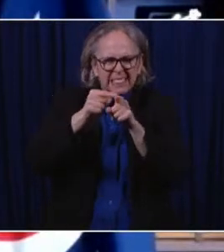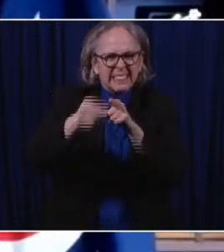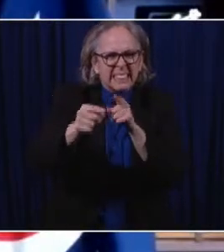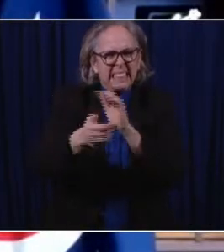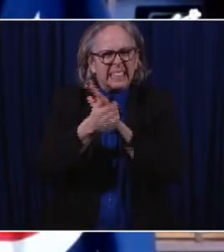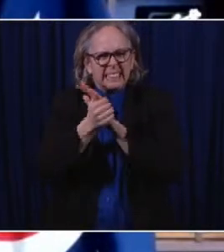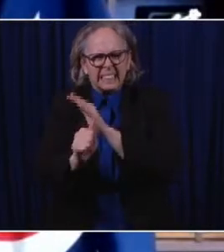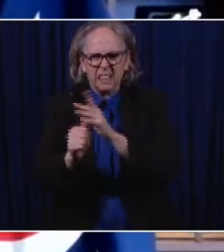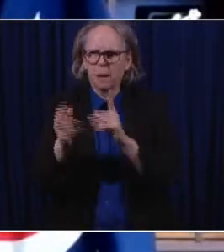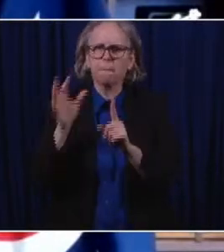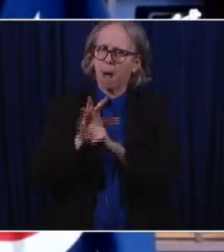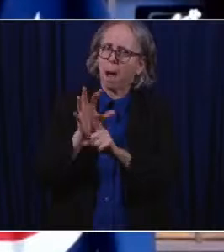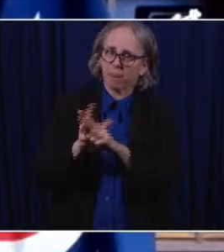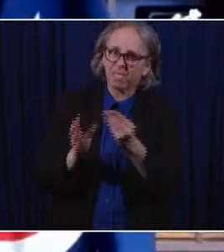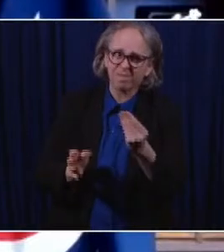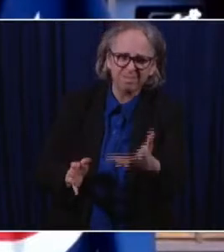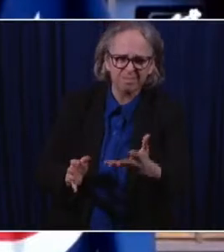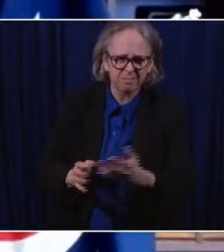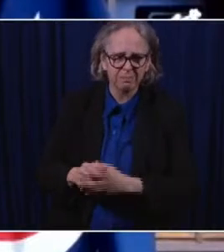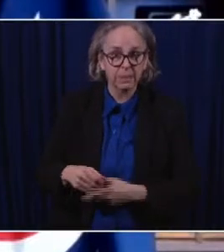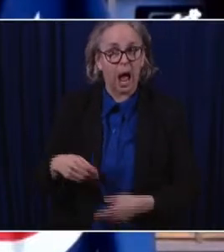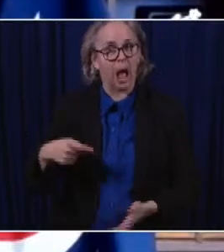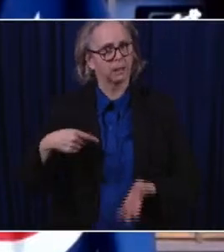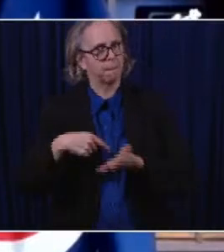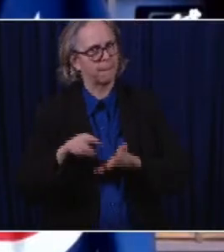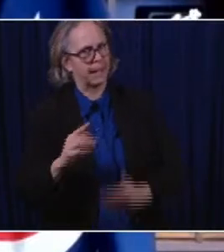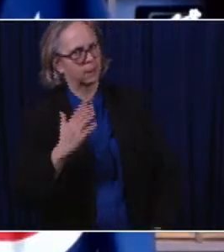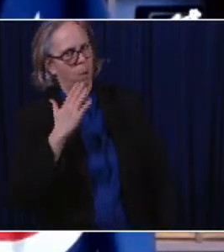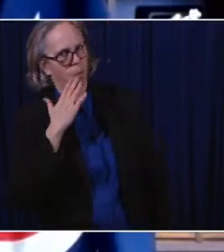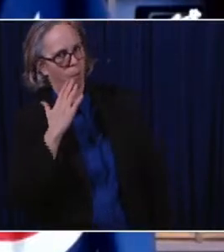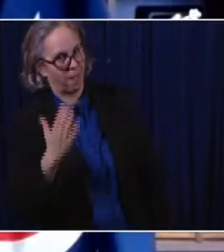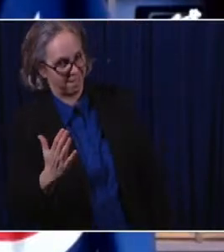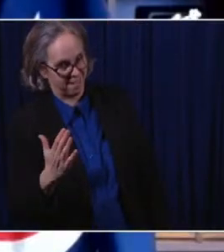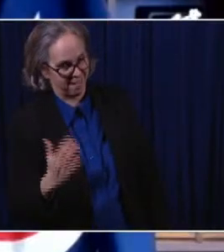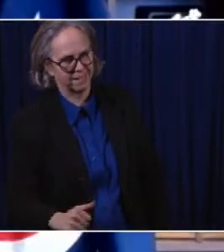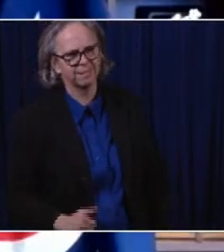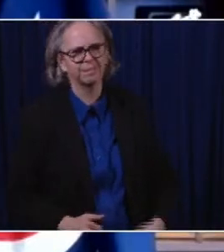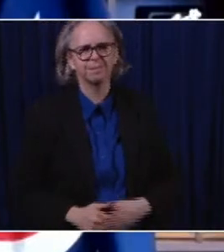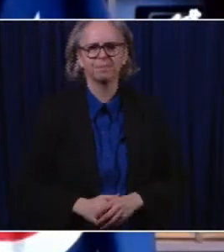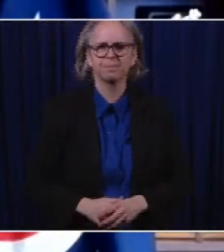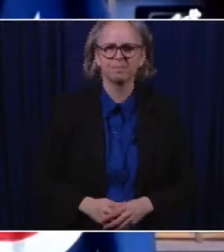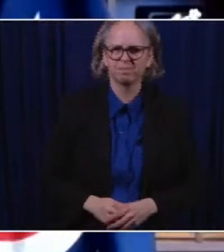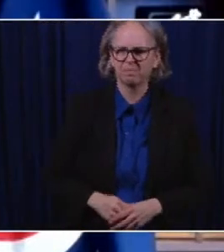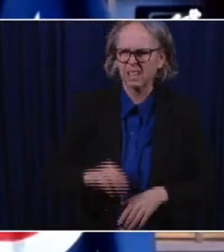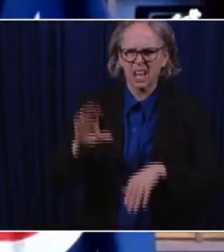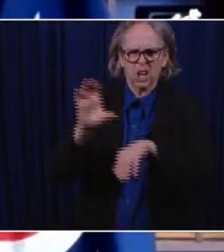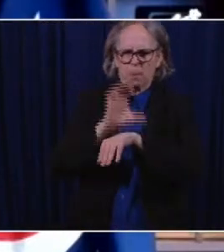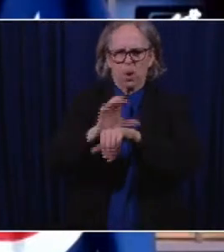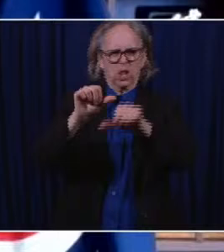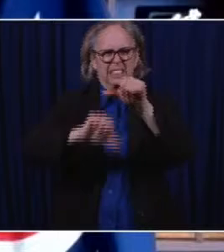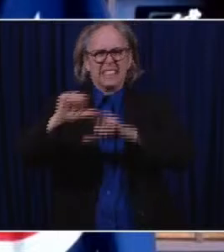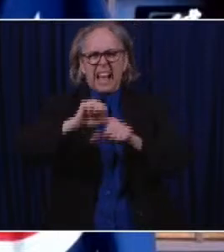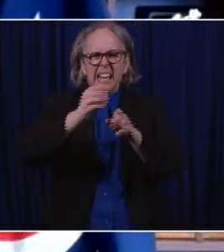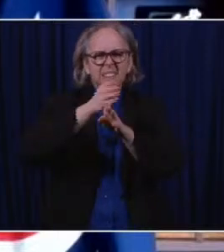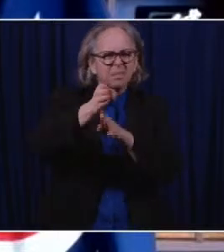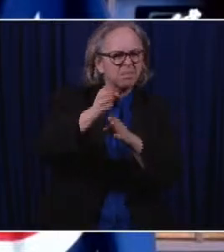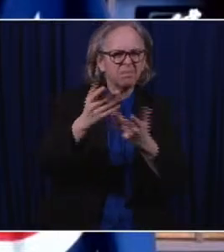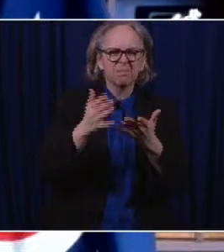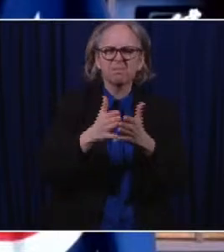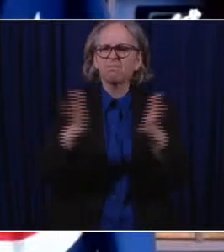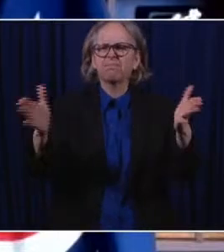paying careers in the vast field of computer science. And according to a State of Computer Science report